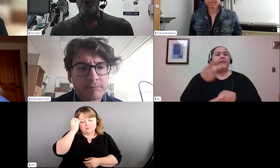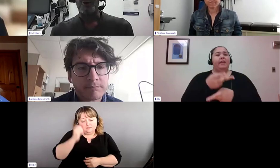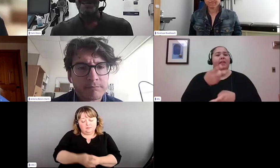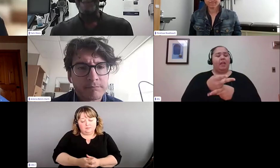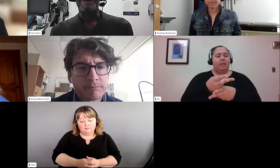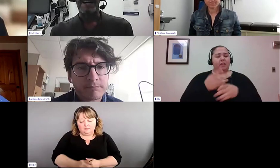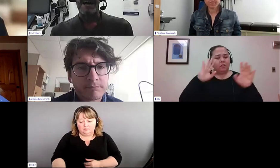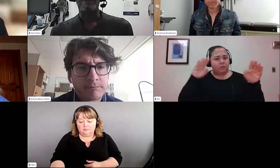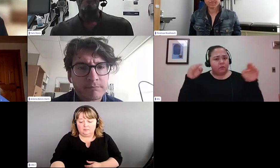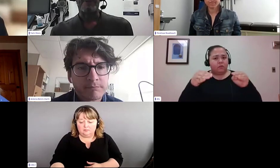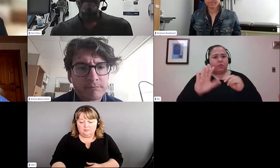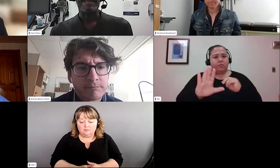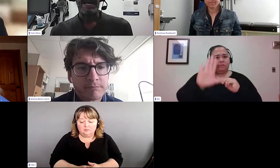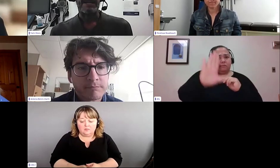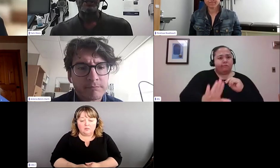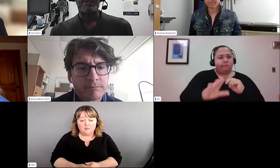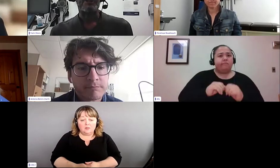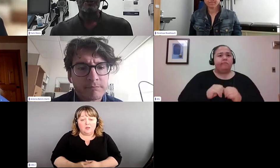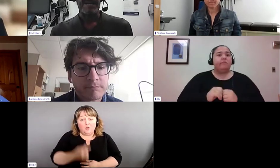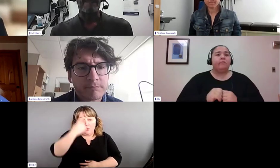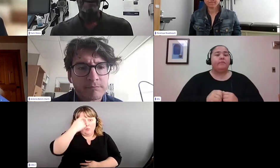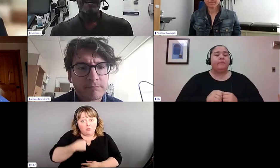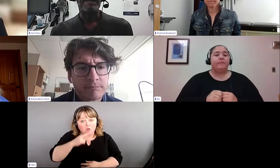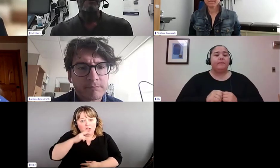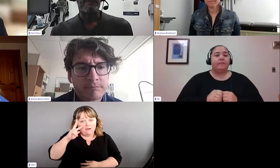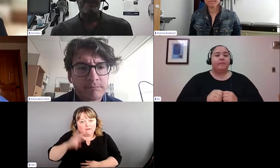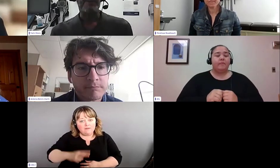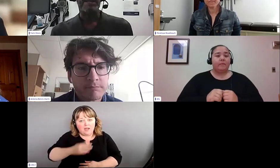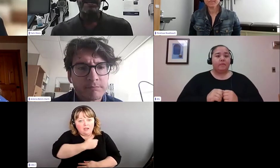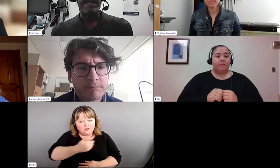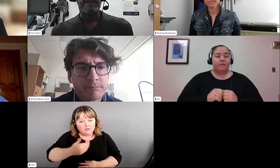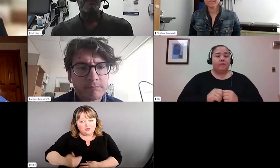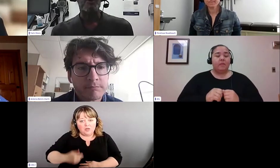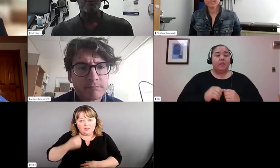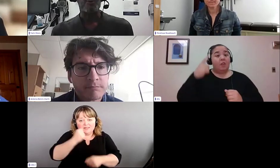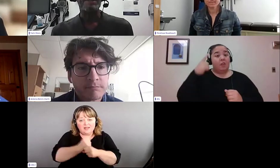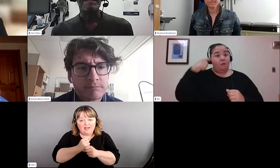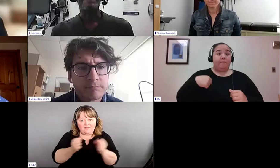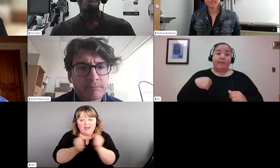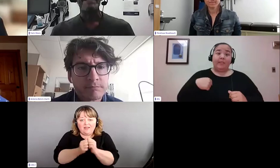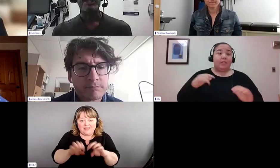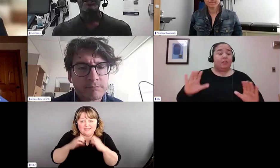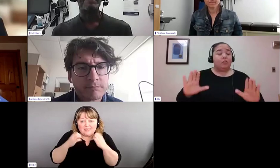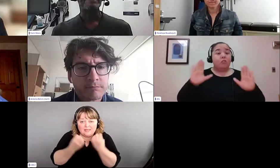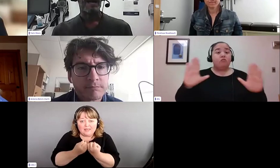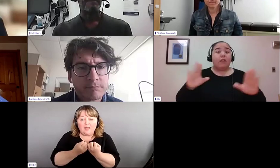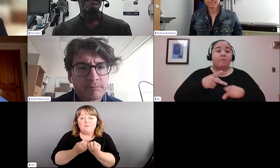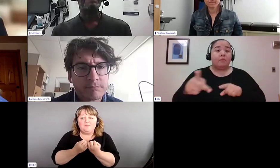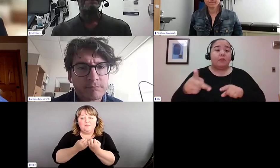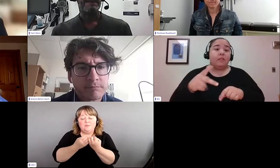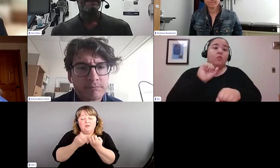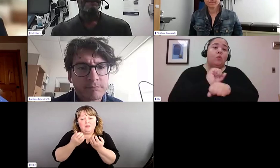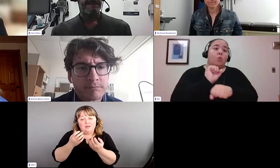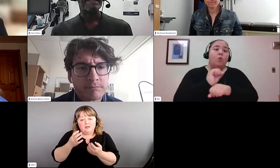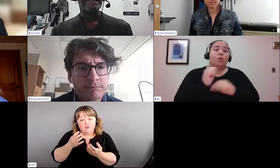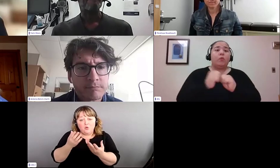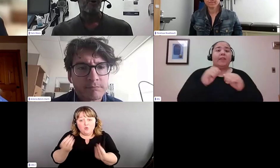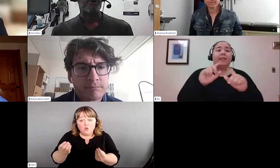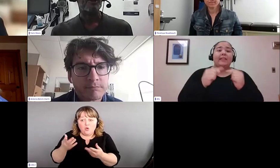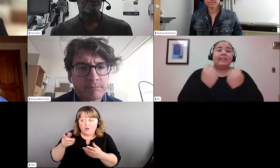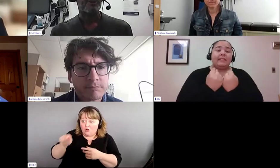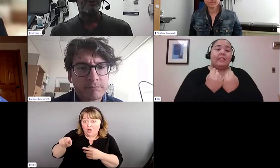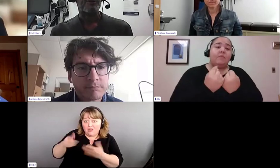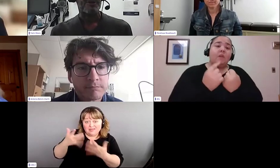care. And for me, it is a great privilege to work with a team where it